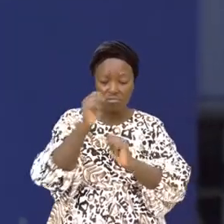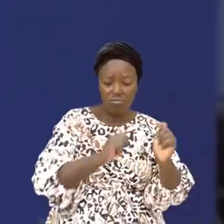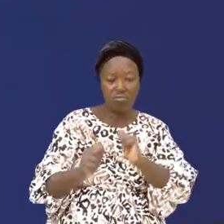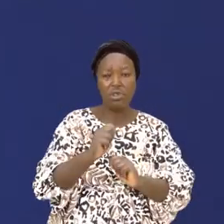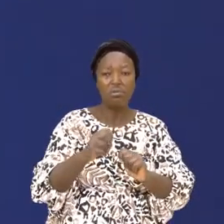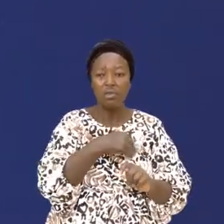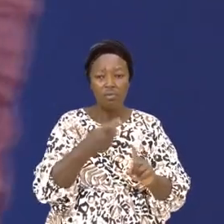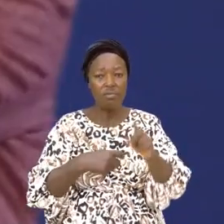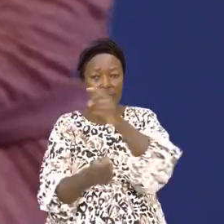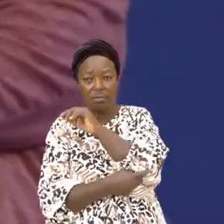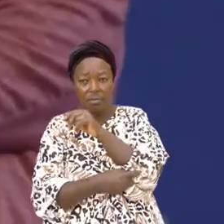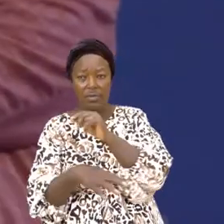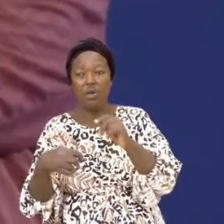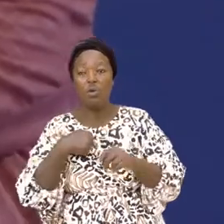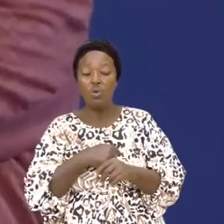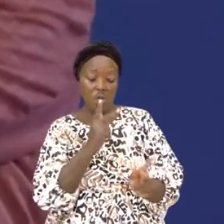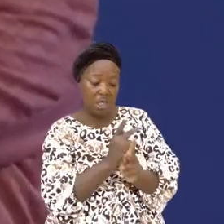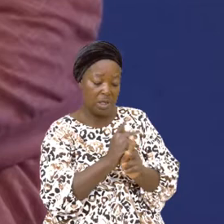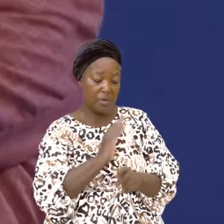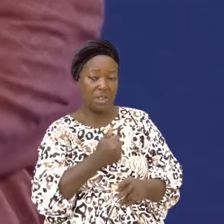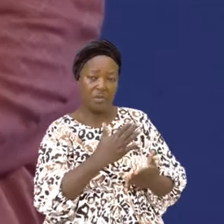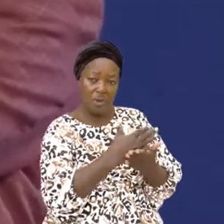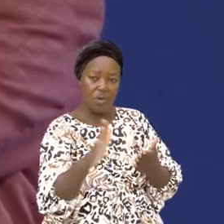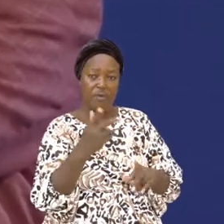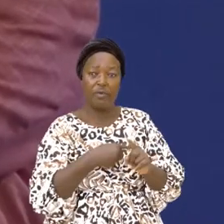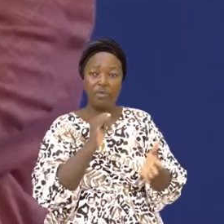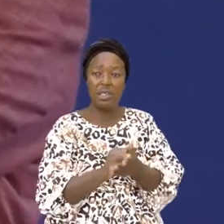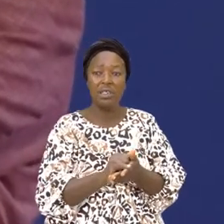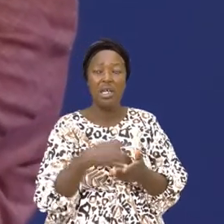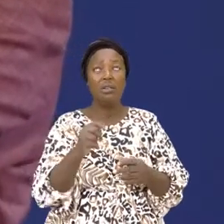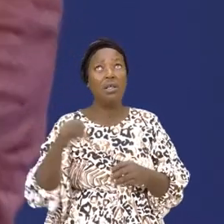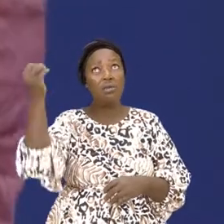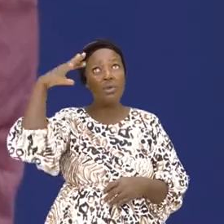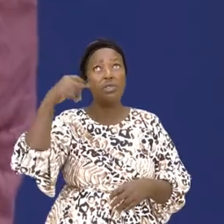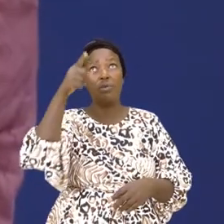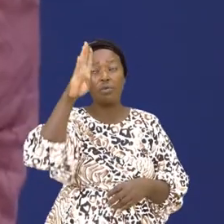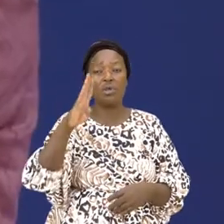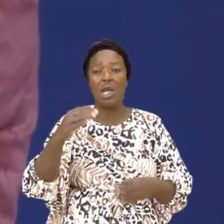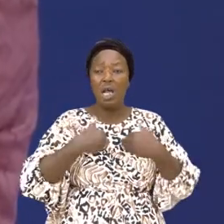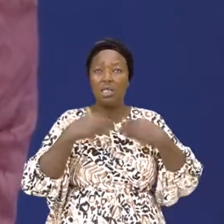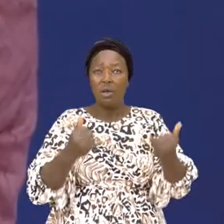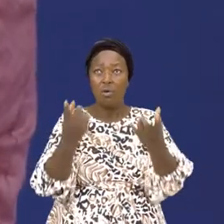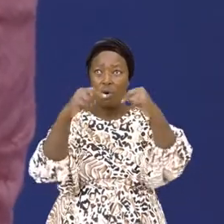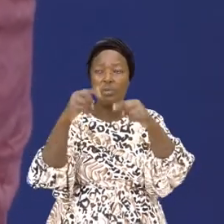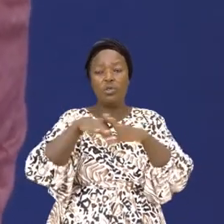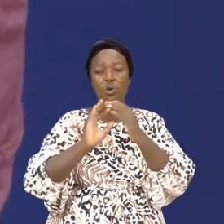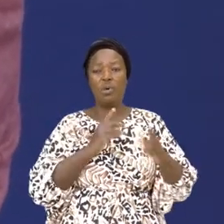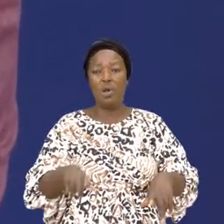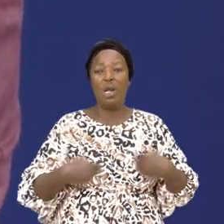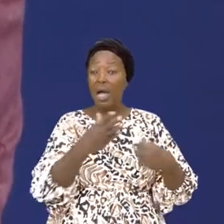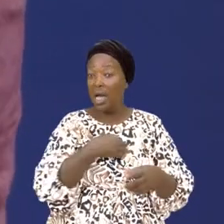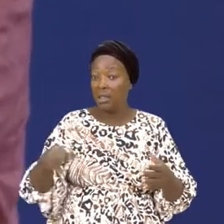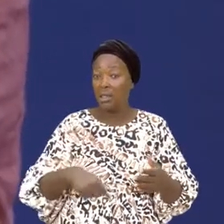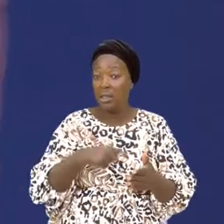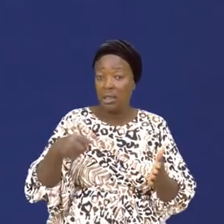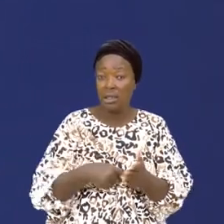from temptation, we keep ourselves away. The grace of God has now come into our lives, and